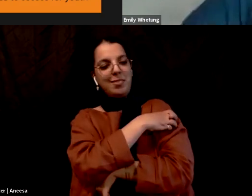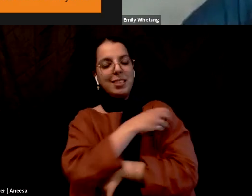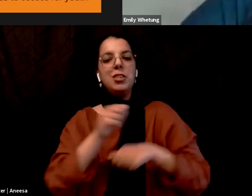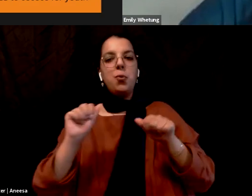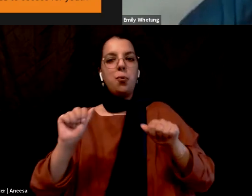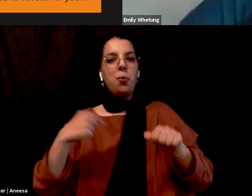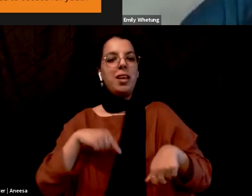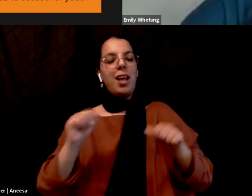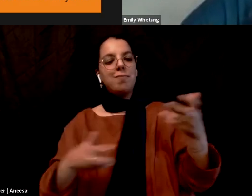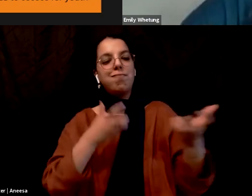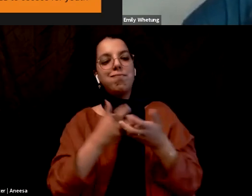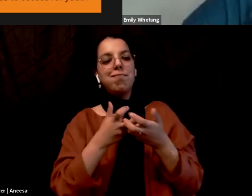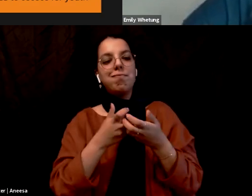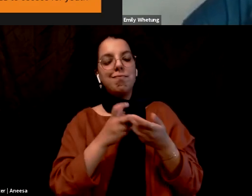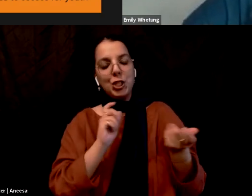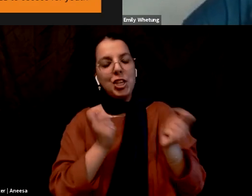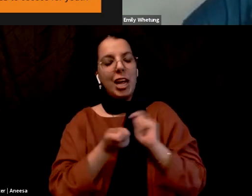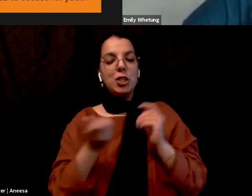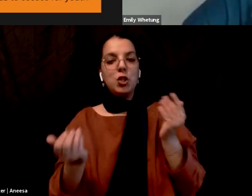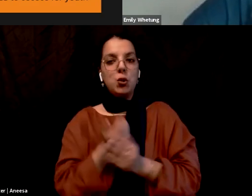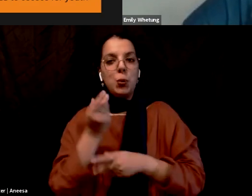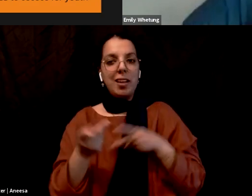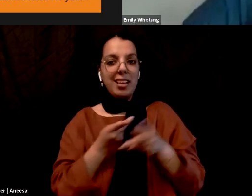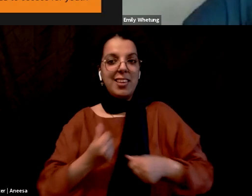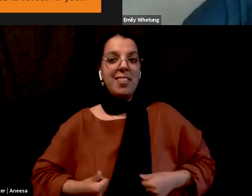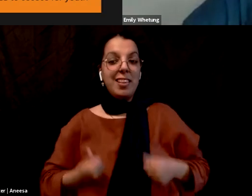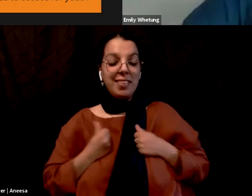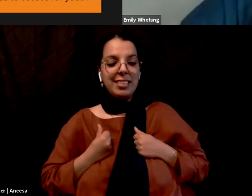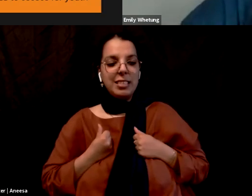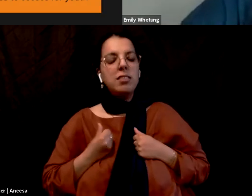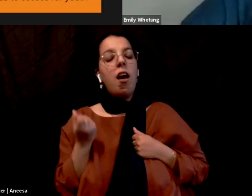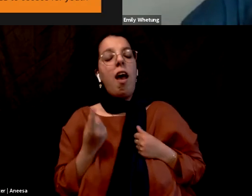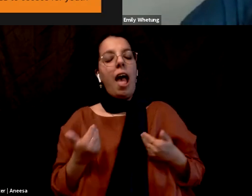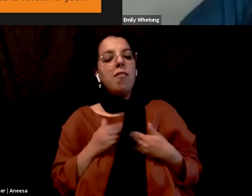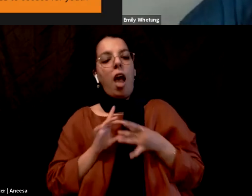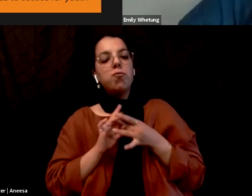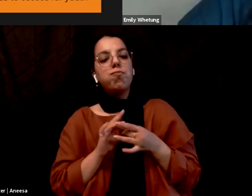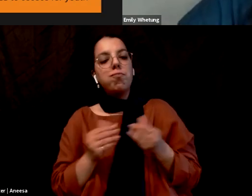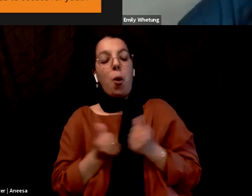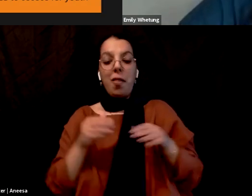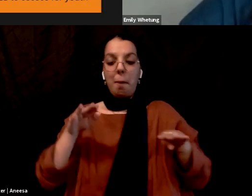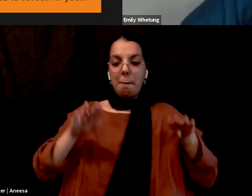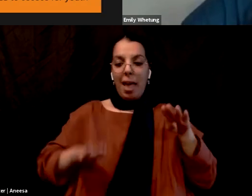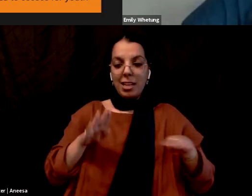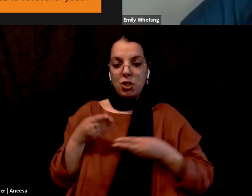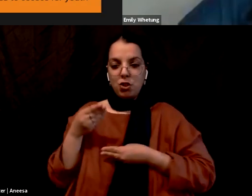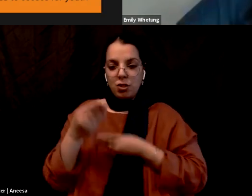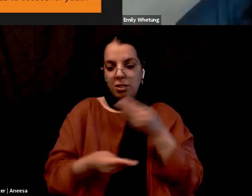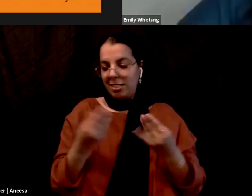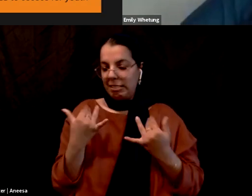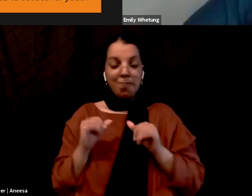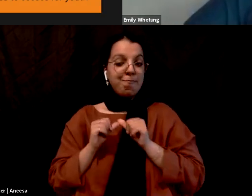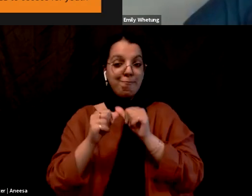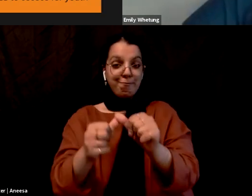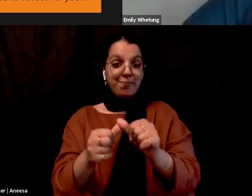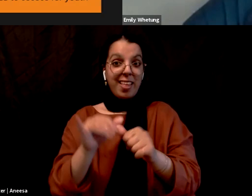living while maintaining those ties to our traditions and historic understandings of balance between all of our relations. This